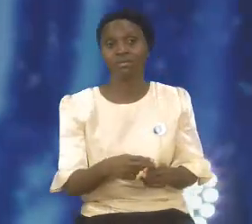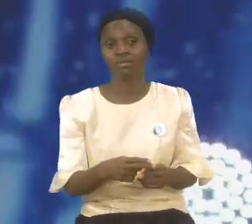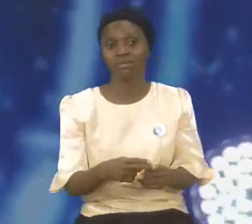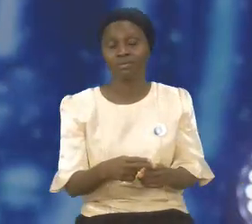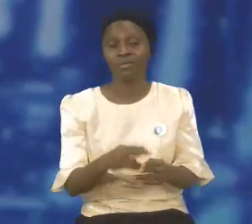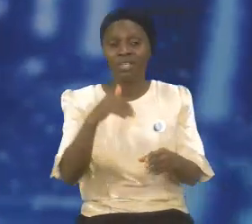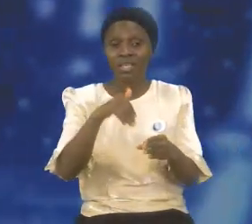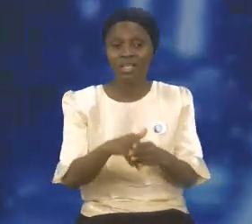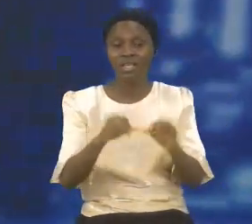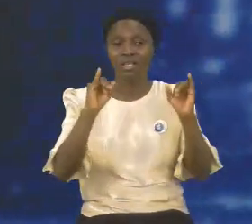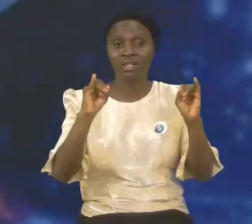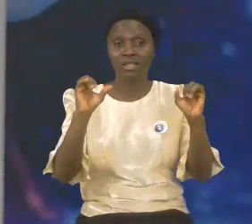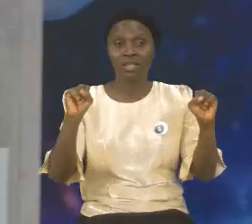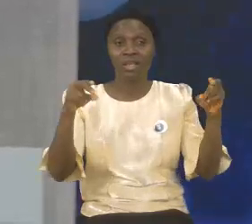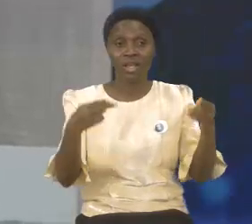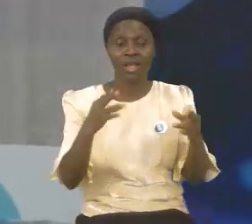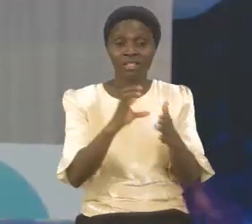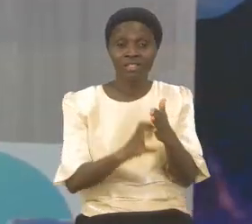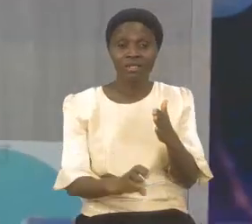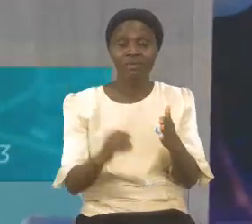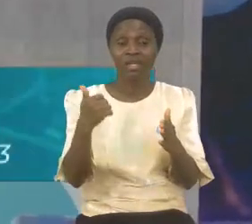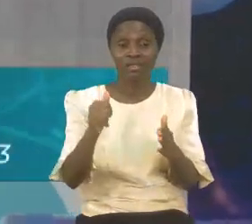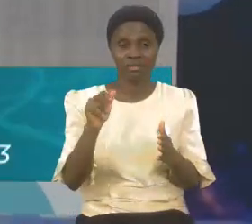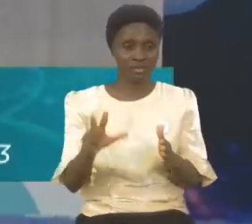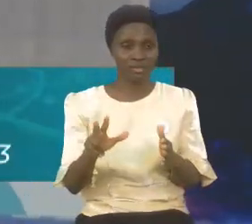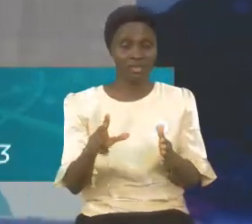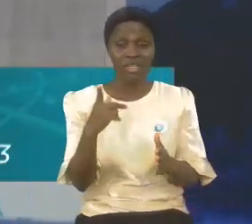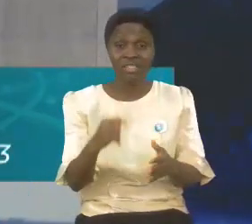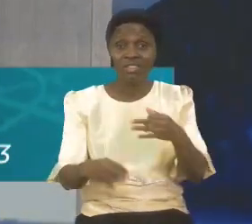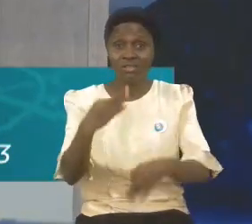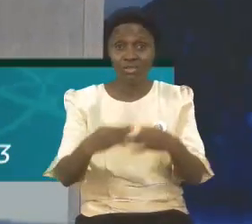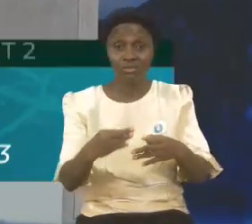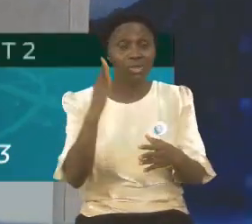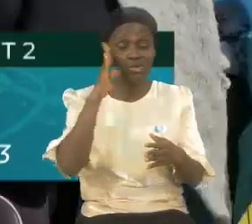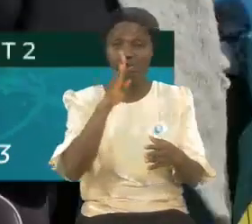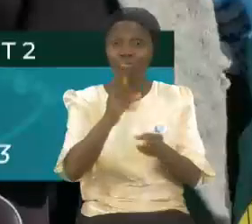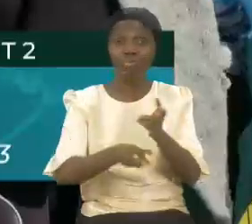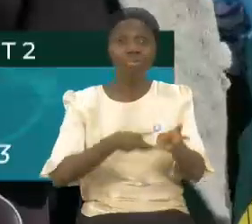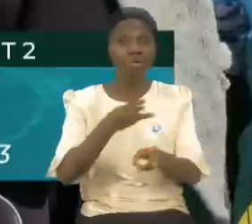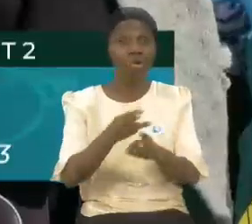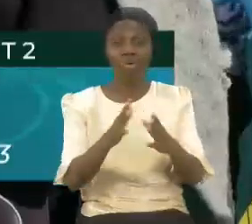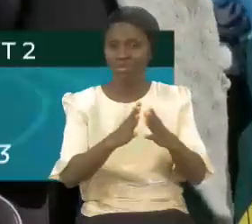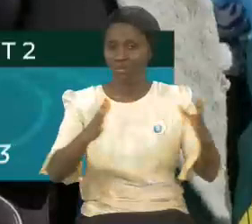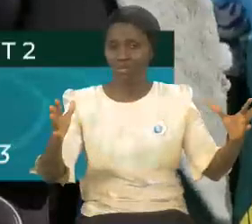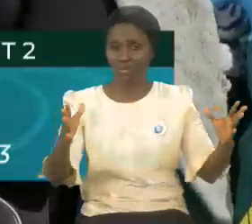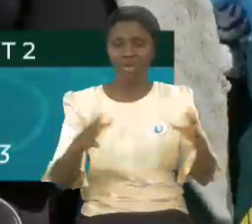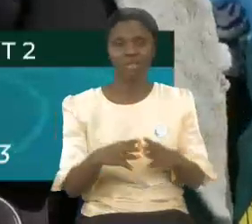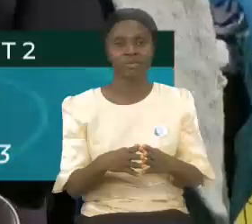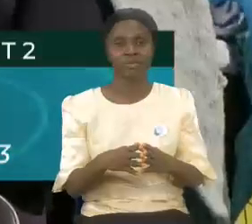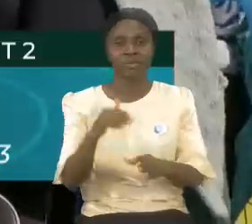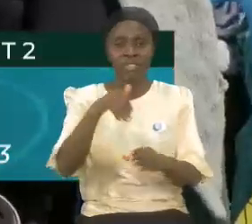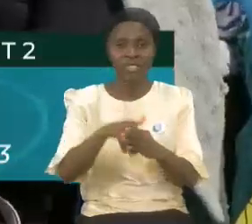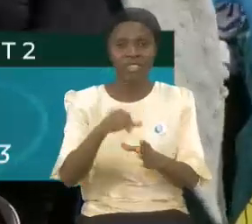chapter 13. The judgment will be worldwide. In Isaiah chapter